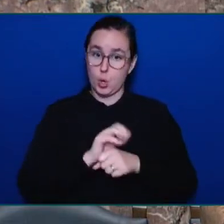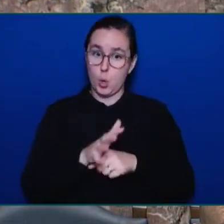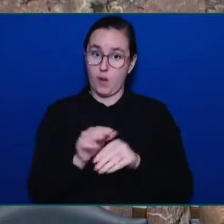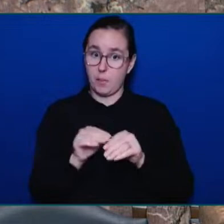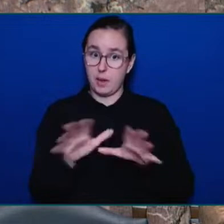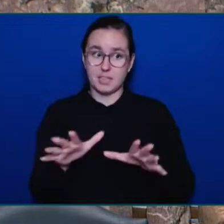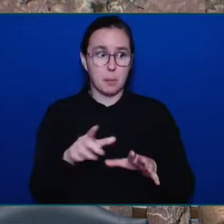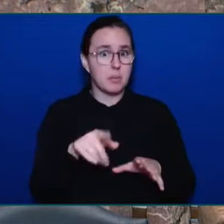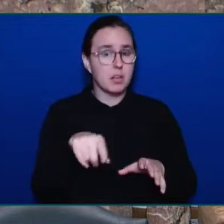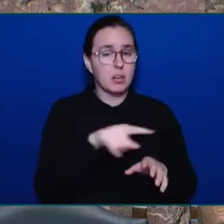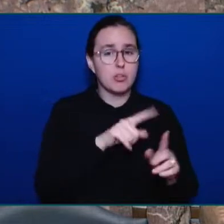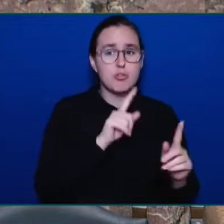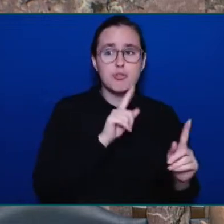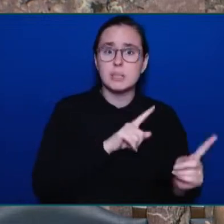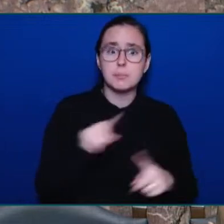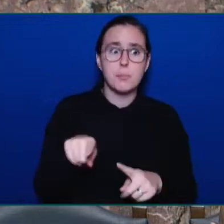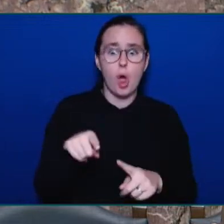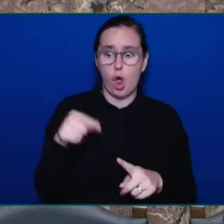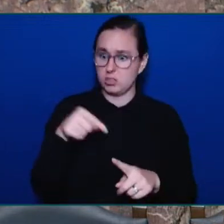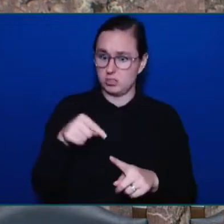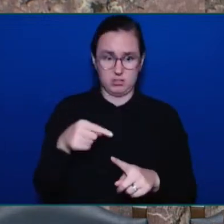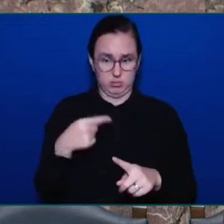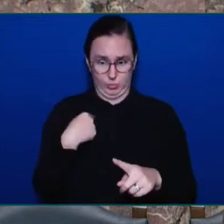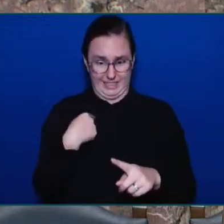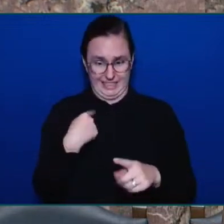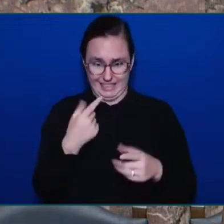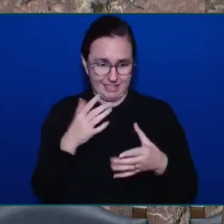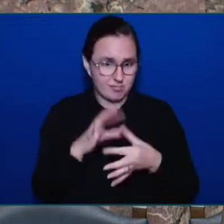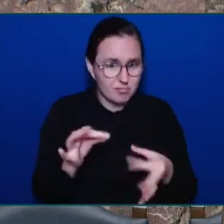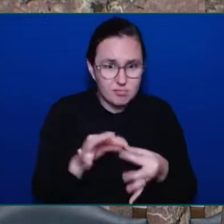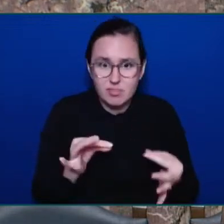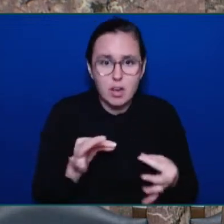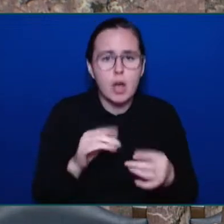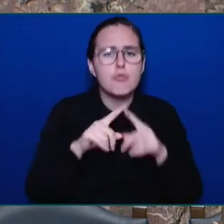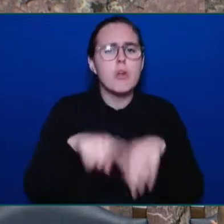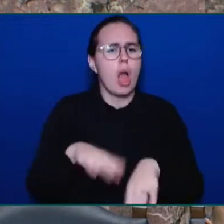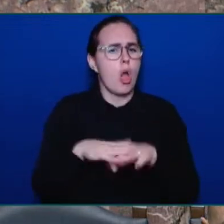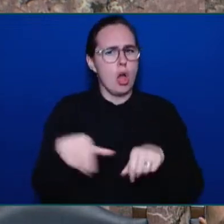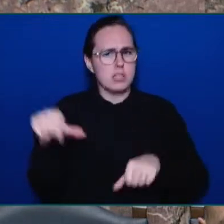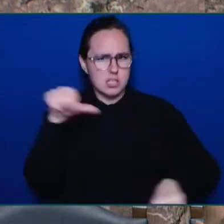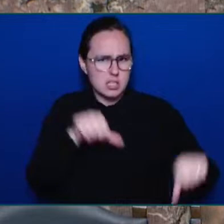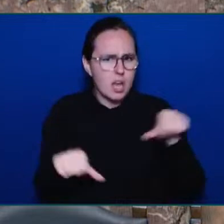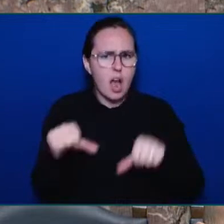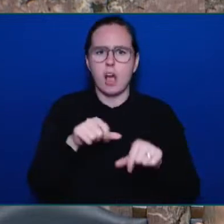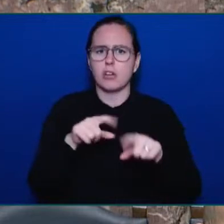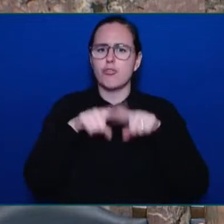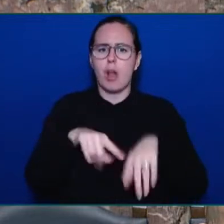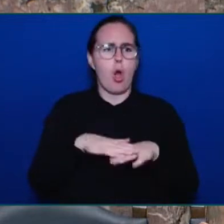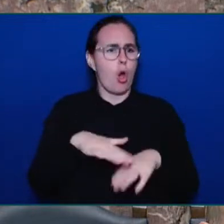in question is a provincial health order. It's one that I support, but it's a provincial health order.